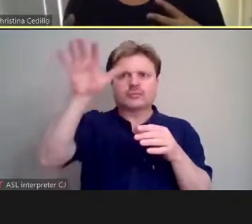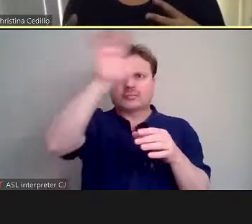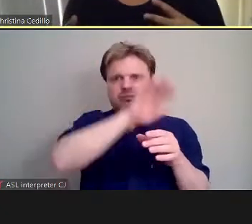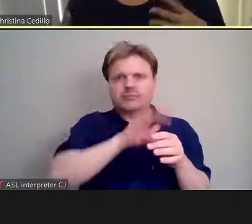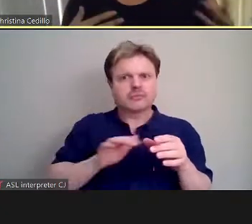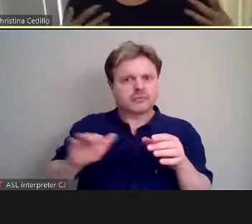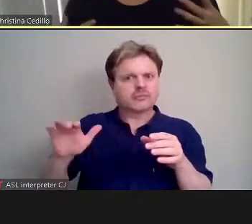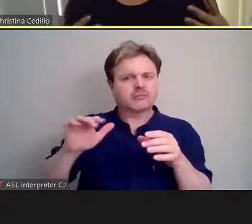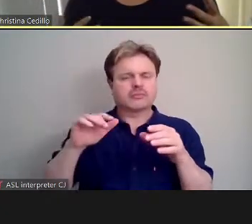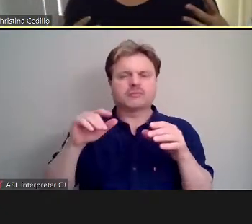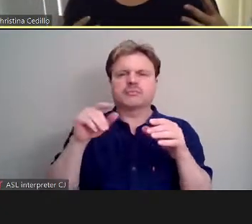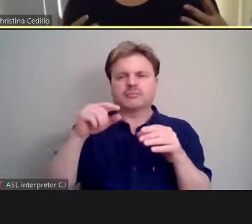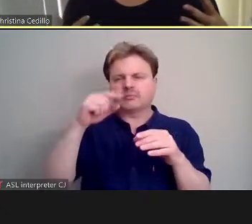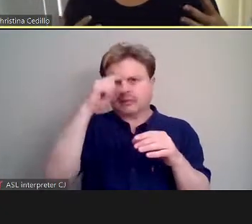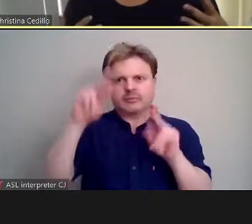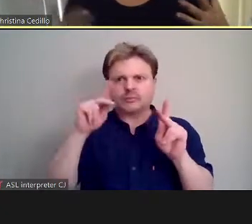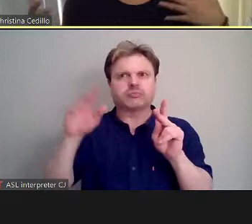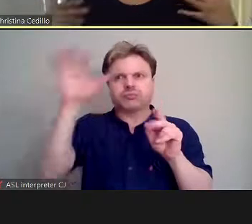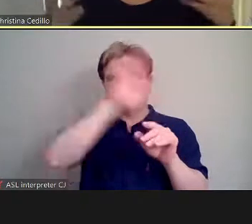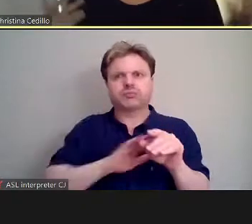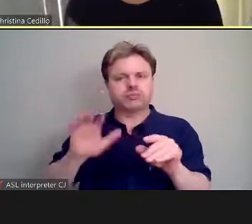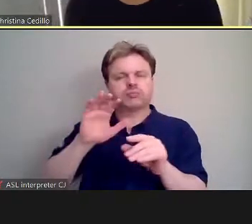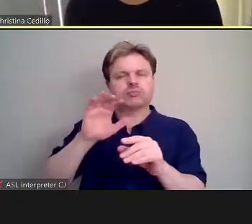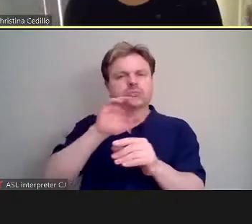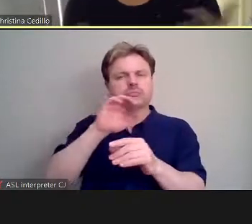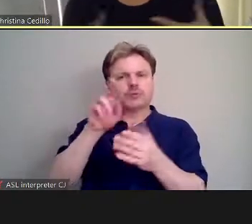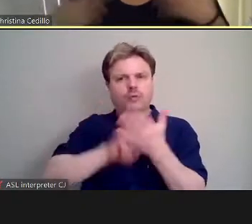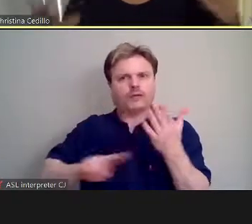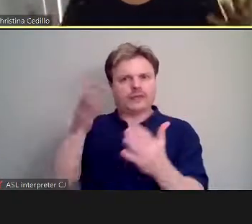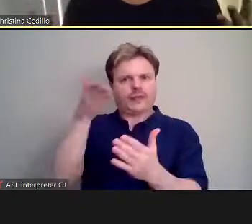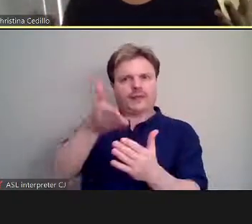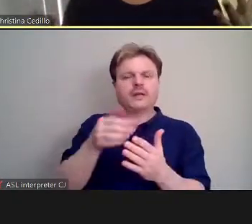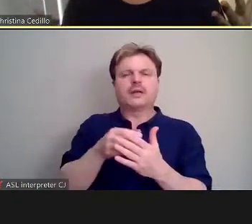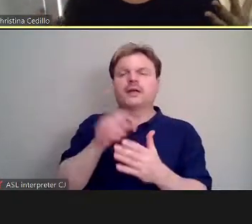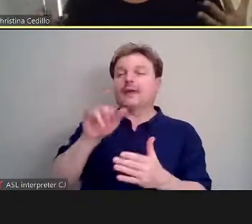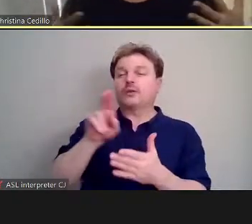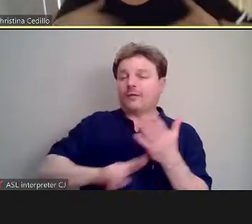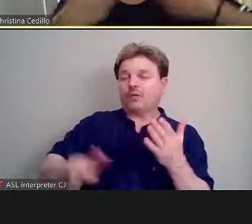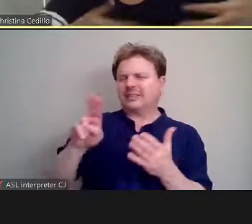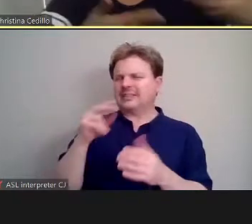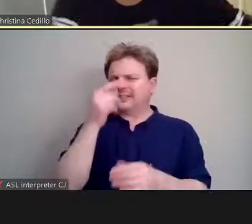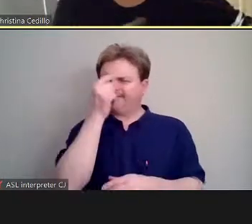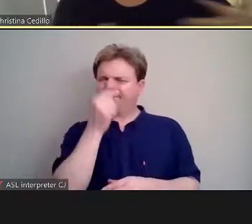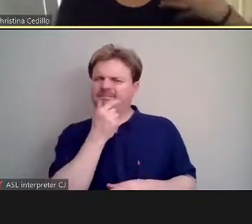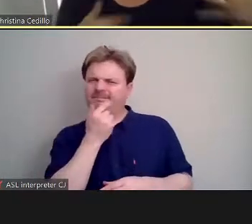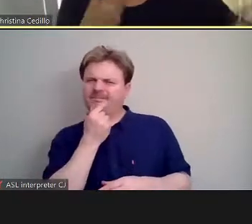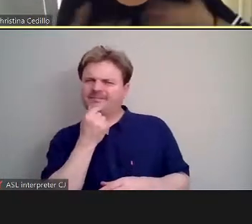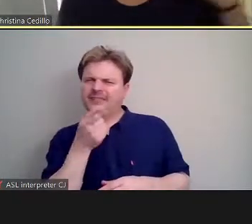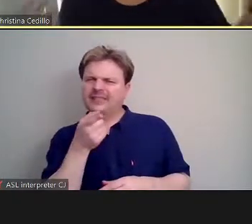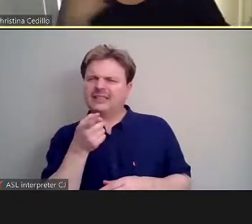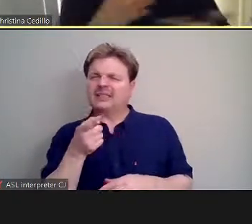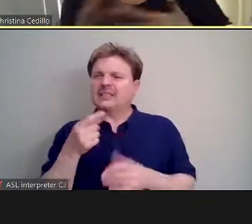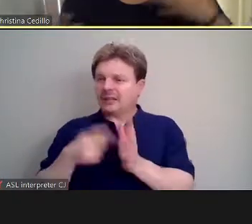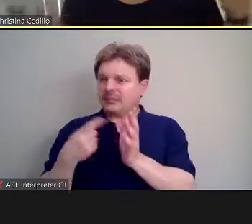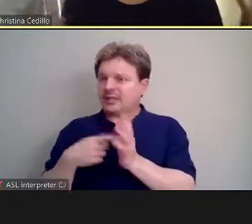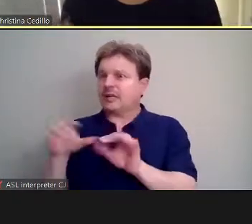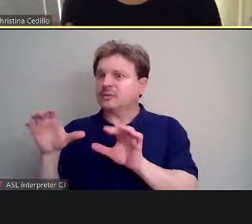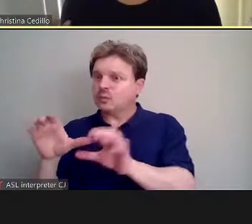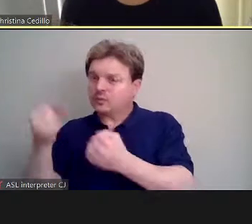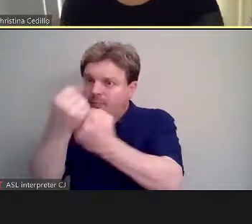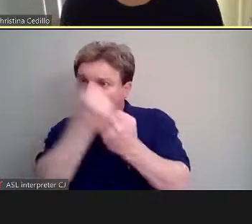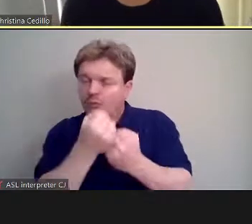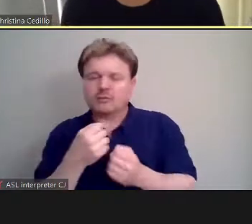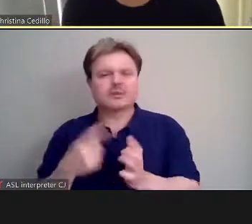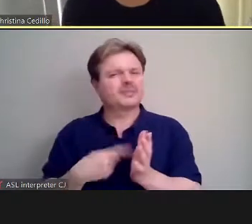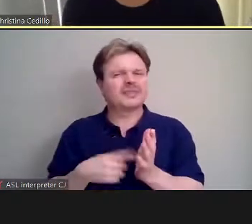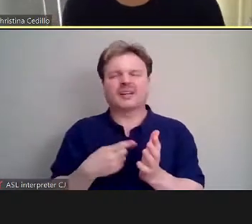how that university did or did not actually do much for the people of that